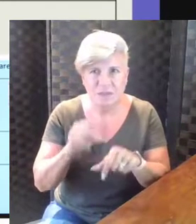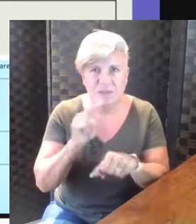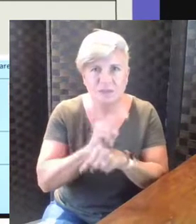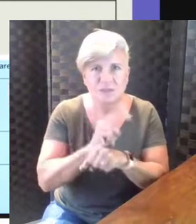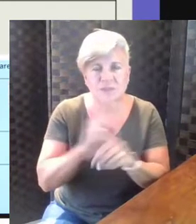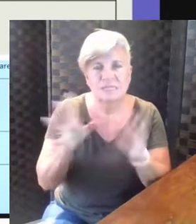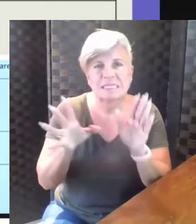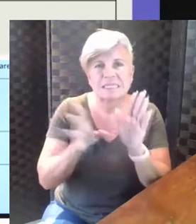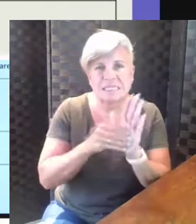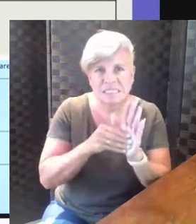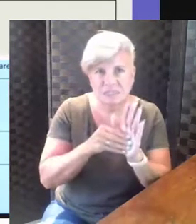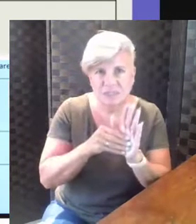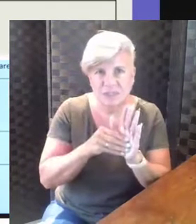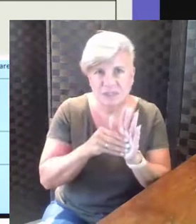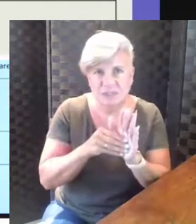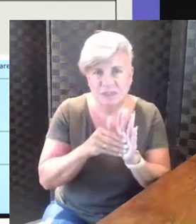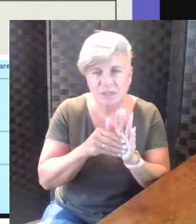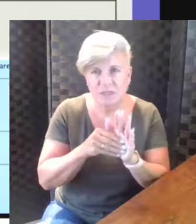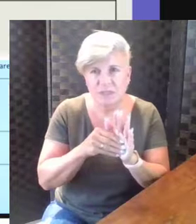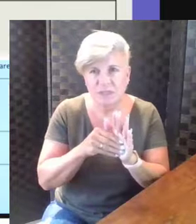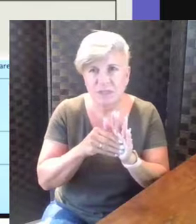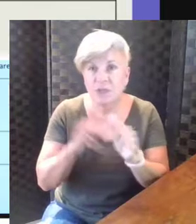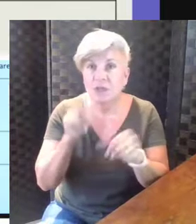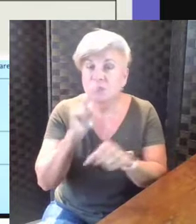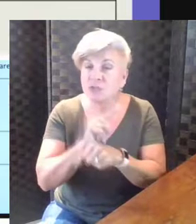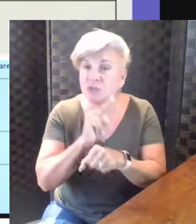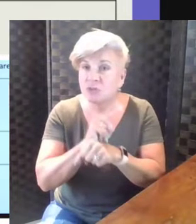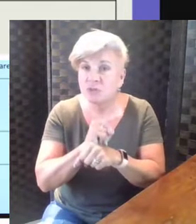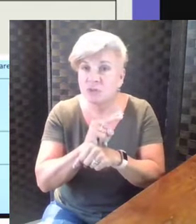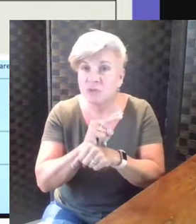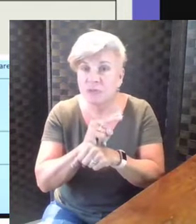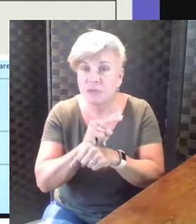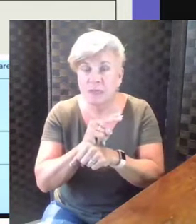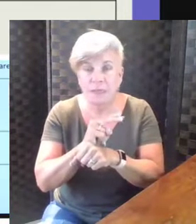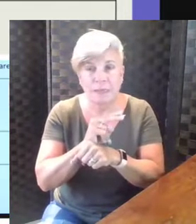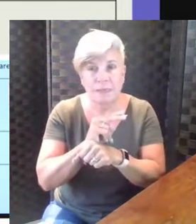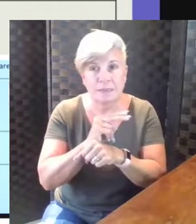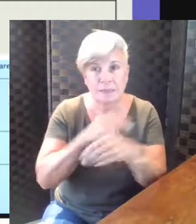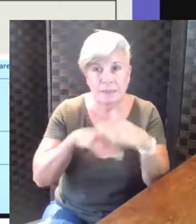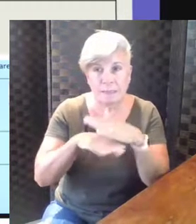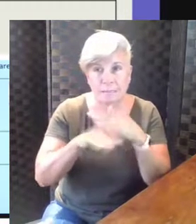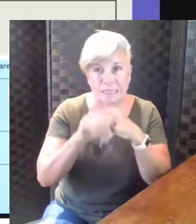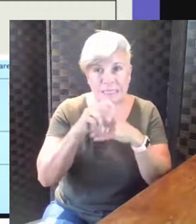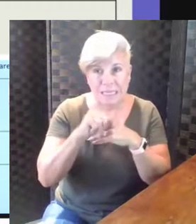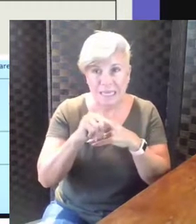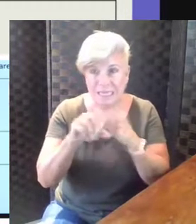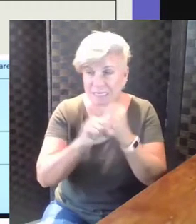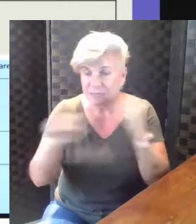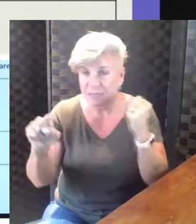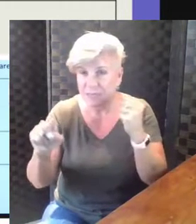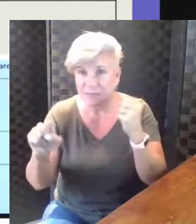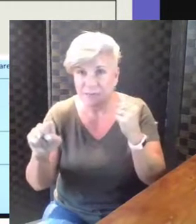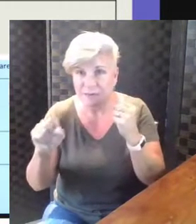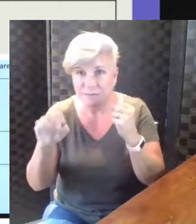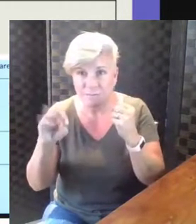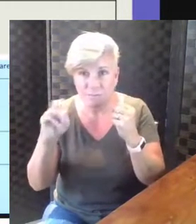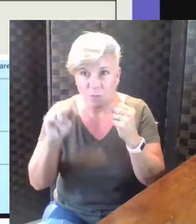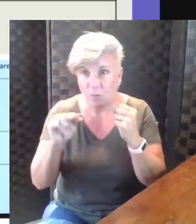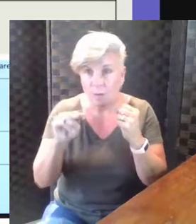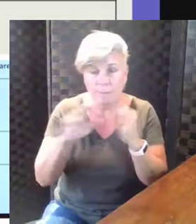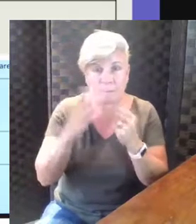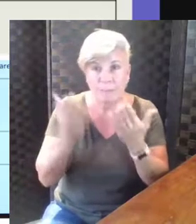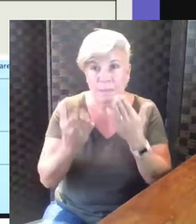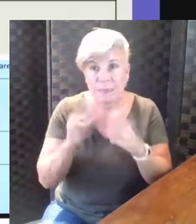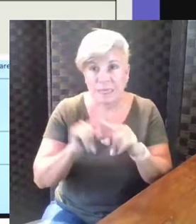use addition. I want you to use a strategy. Try to use the base 10 model, the expanded form. Maybe your teacher this year taught you a